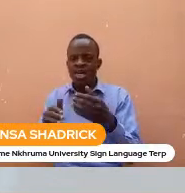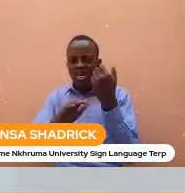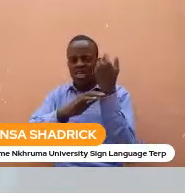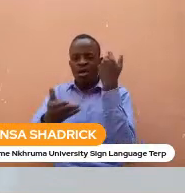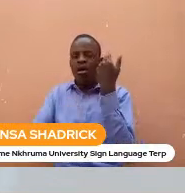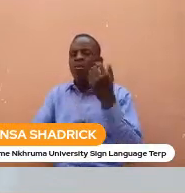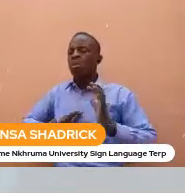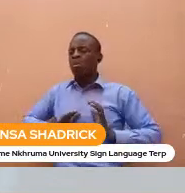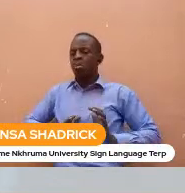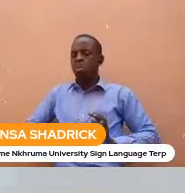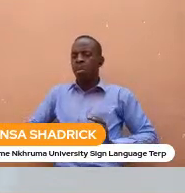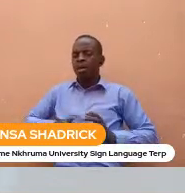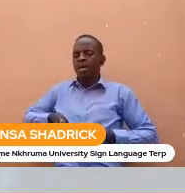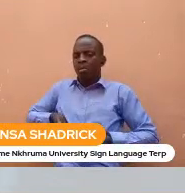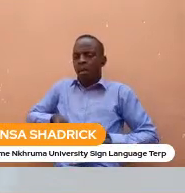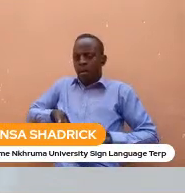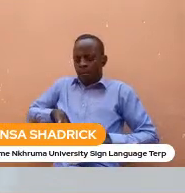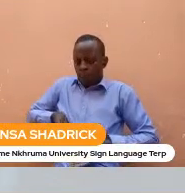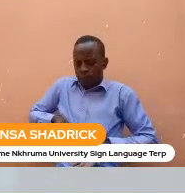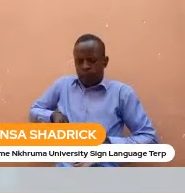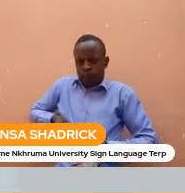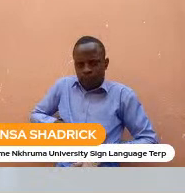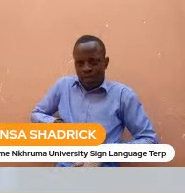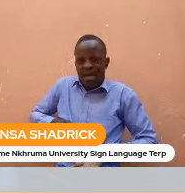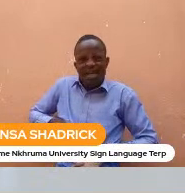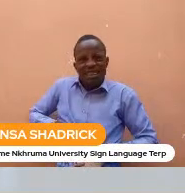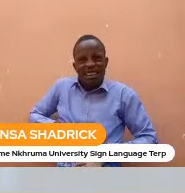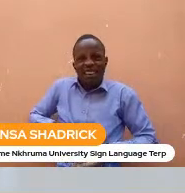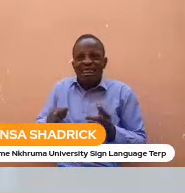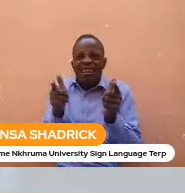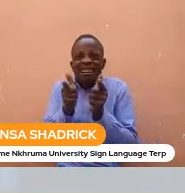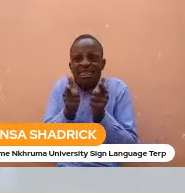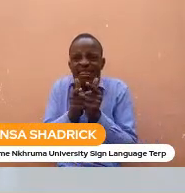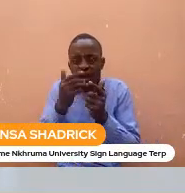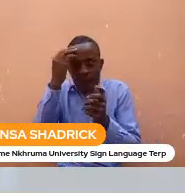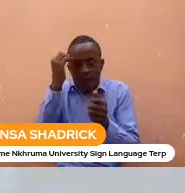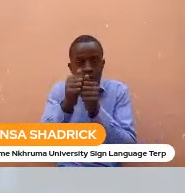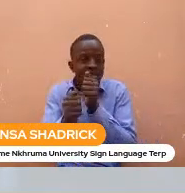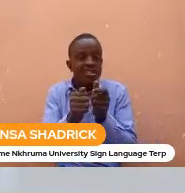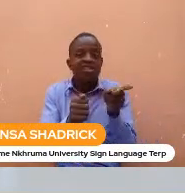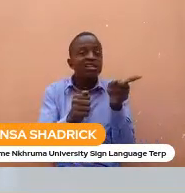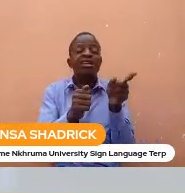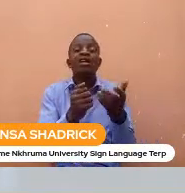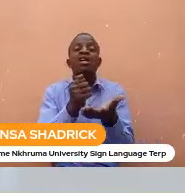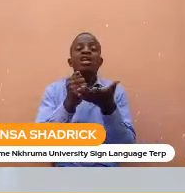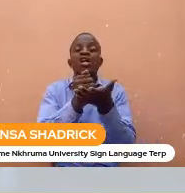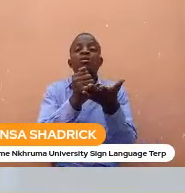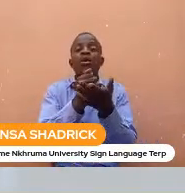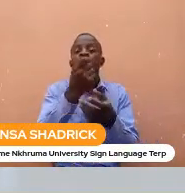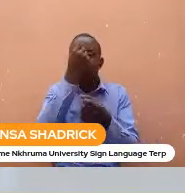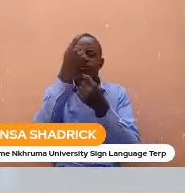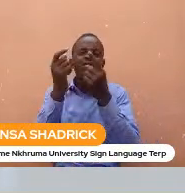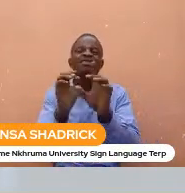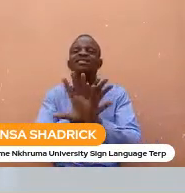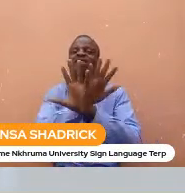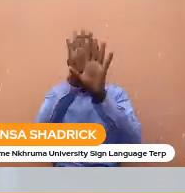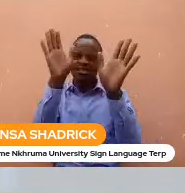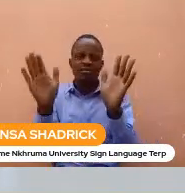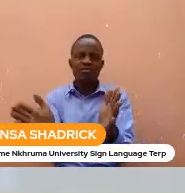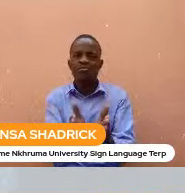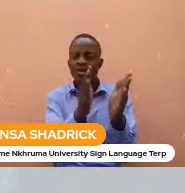stuff like that. So these contraceptives are helping in a lot of ways. uh, Planning, the nation of